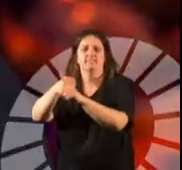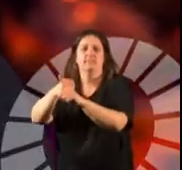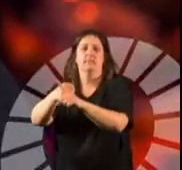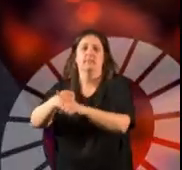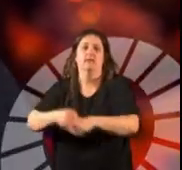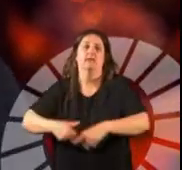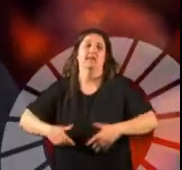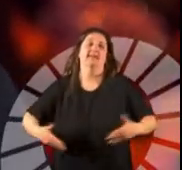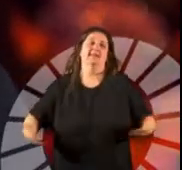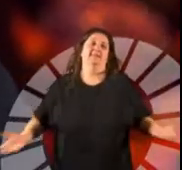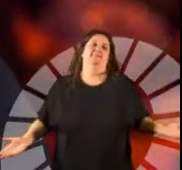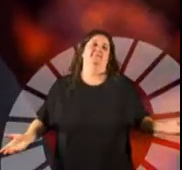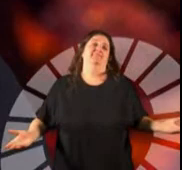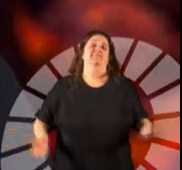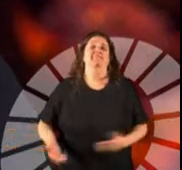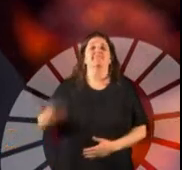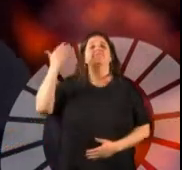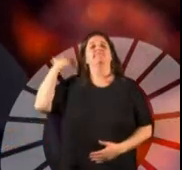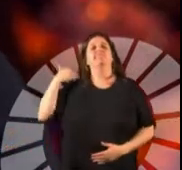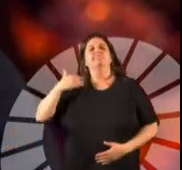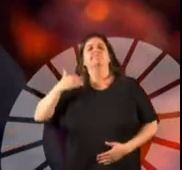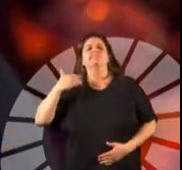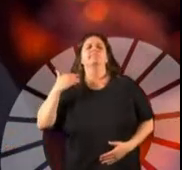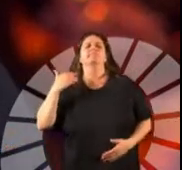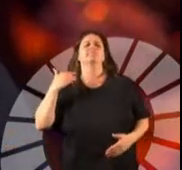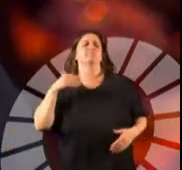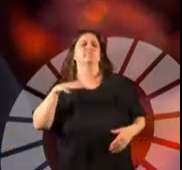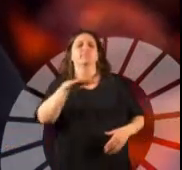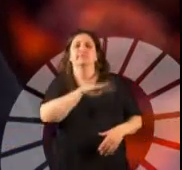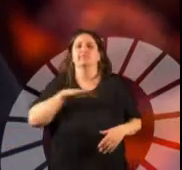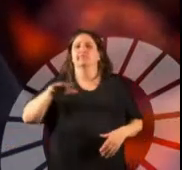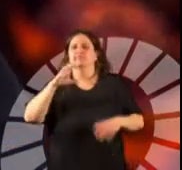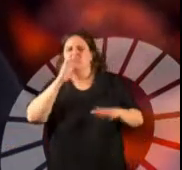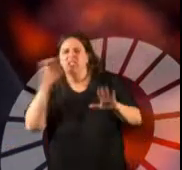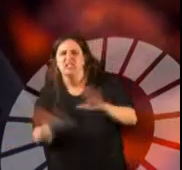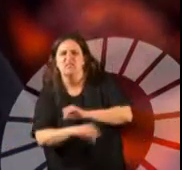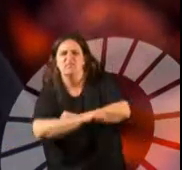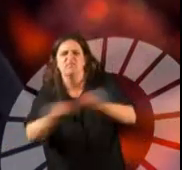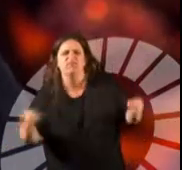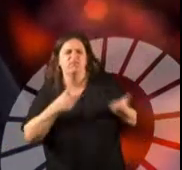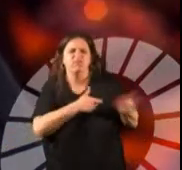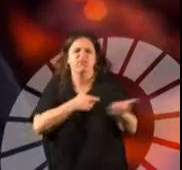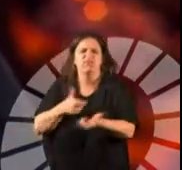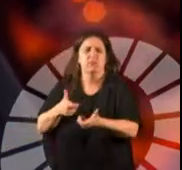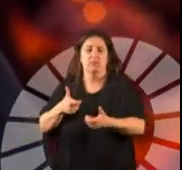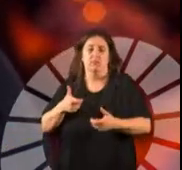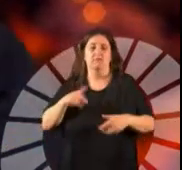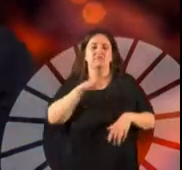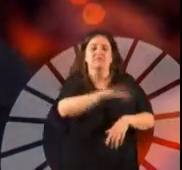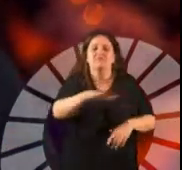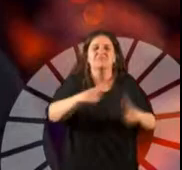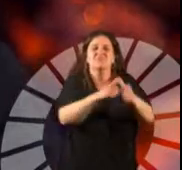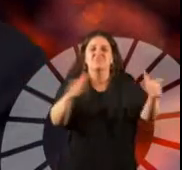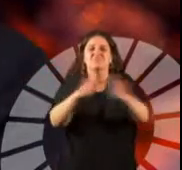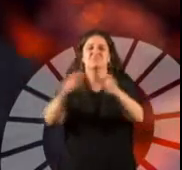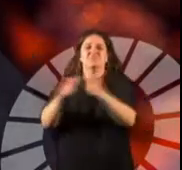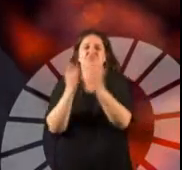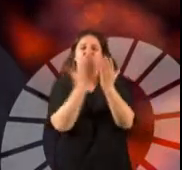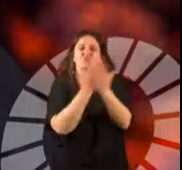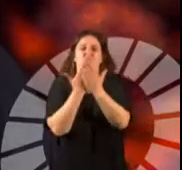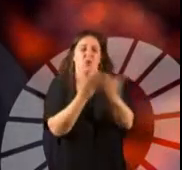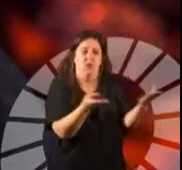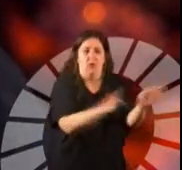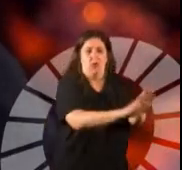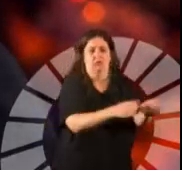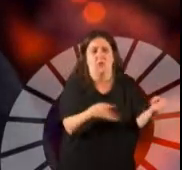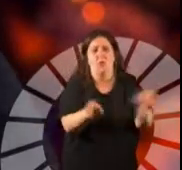terrorist attacks. Millions of schools have had, thousands of schools have had to be closed, and millions of children, of young